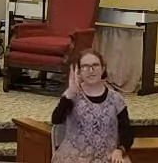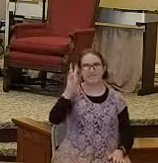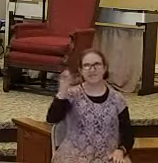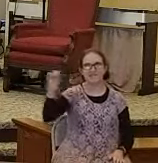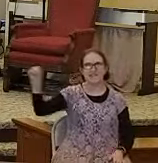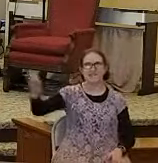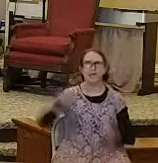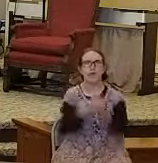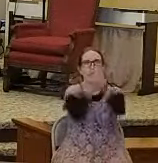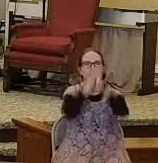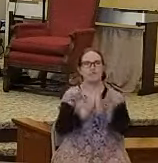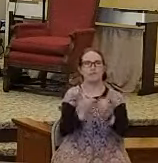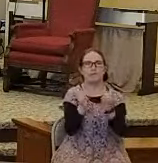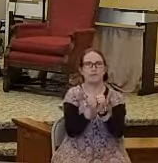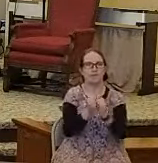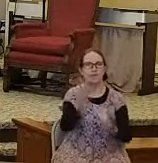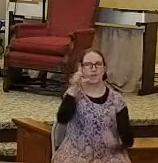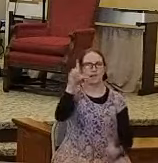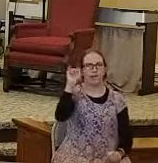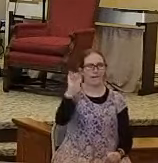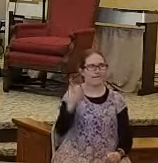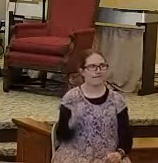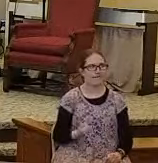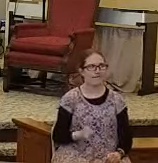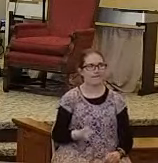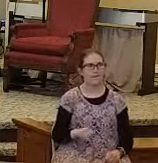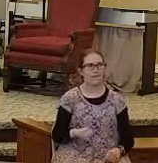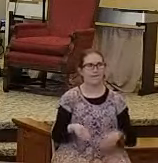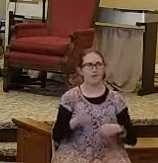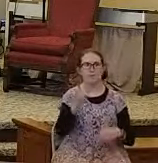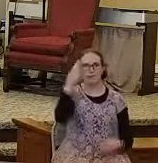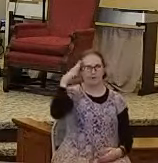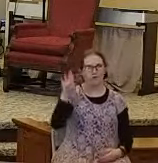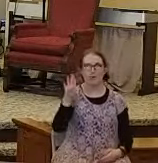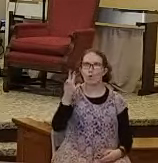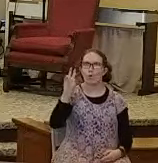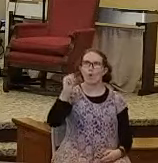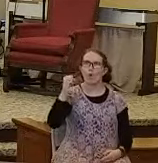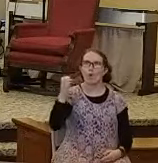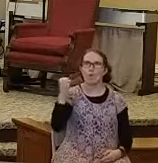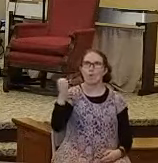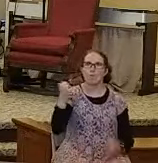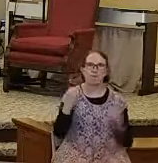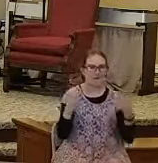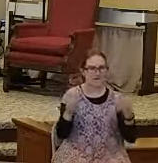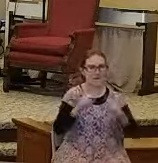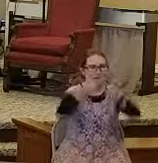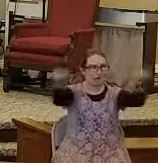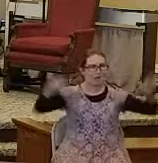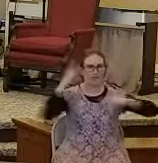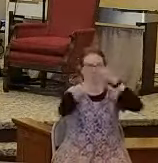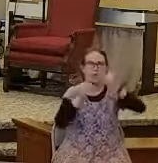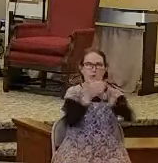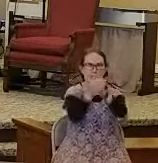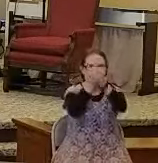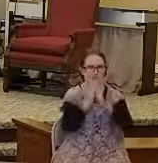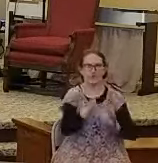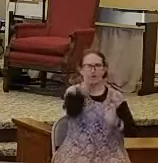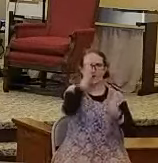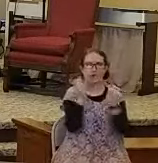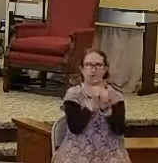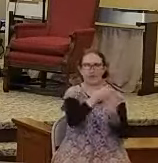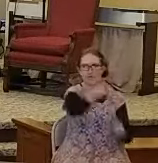7,000 that are worshiping with you, Elijah. Amen. Hallelujah. We don't know the thousands, church, around the world that are worshiping God with